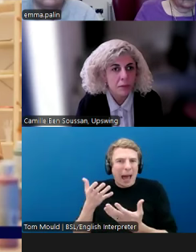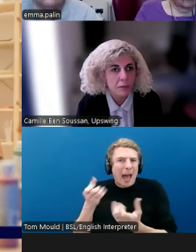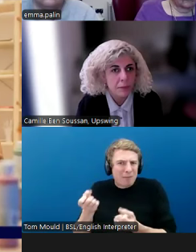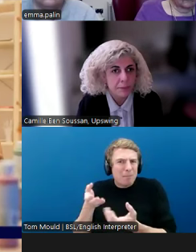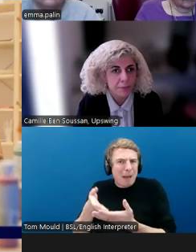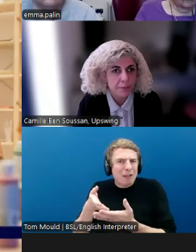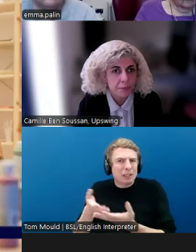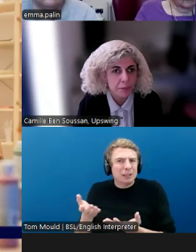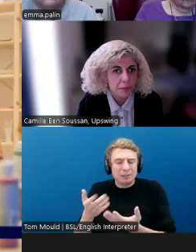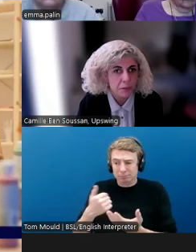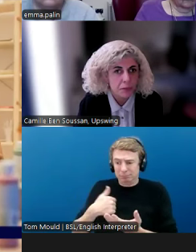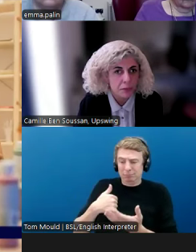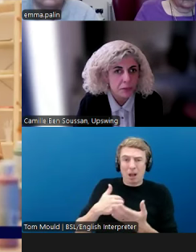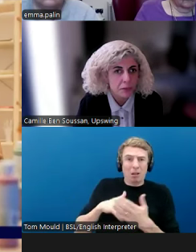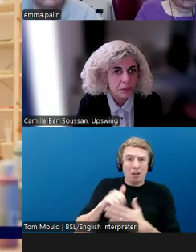cultural relevance.